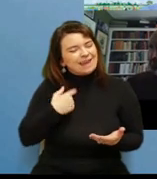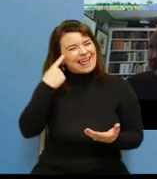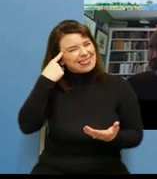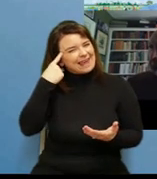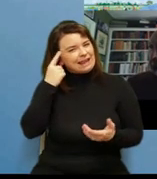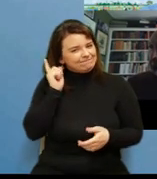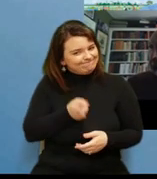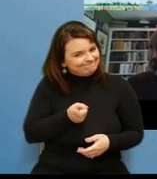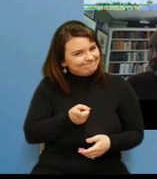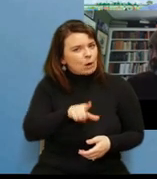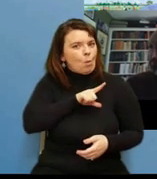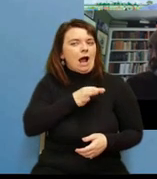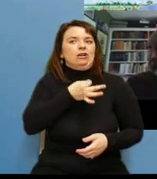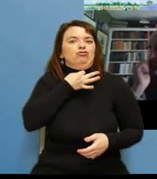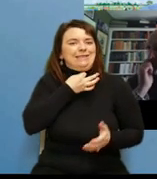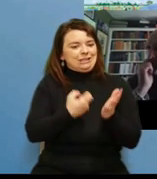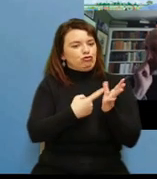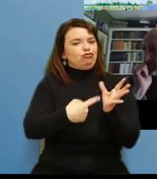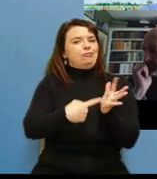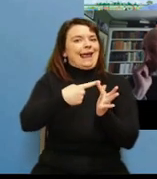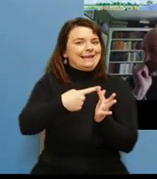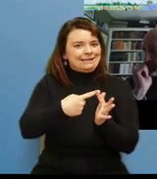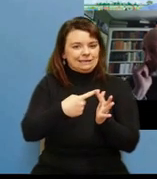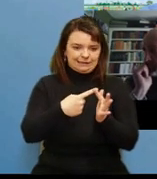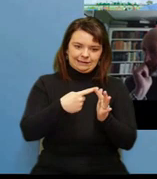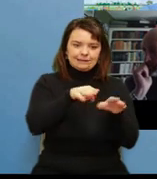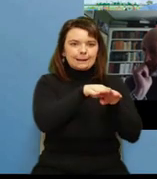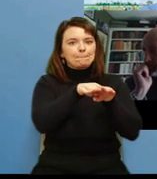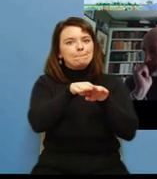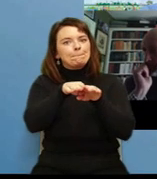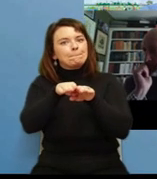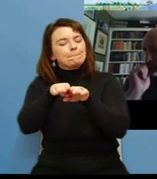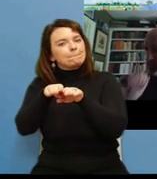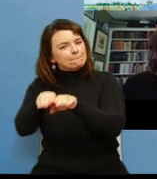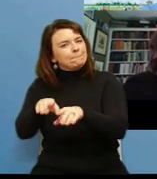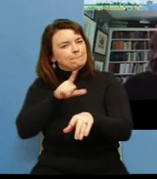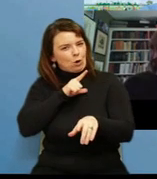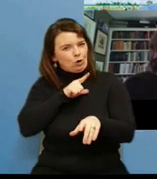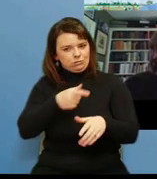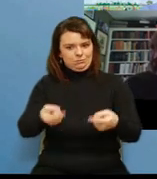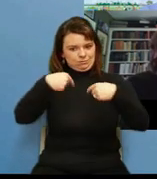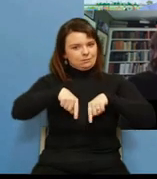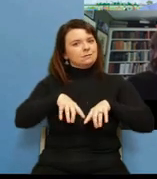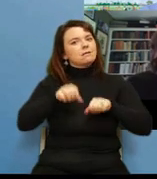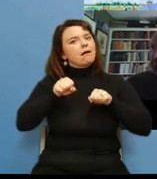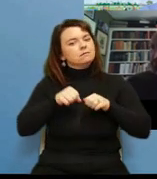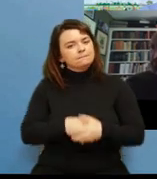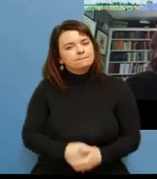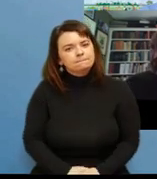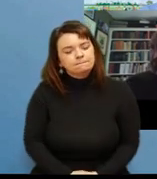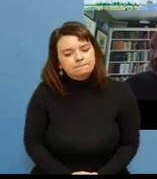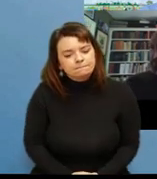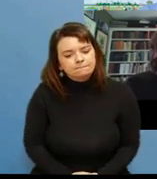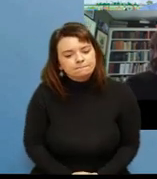I think that's why the risk rating hasn't yet changed because of that. Yeah, I